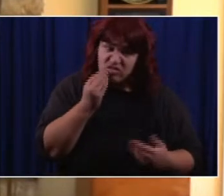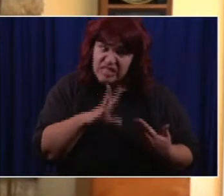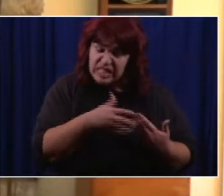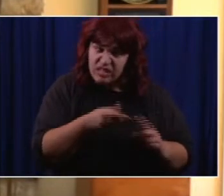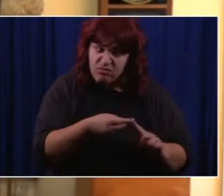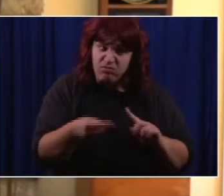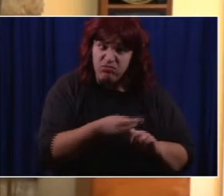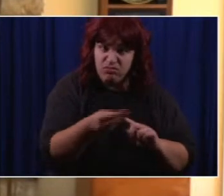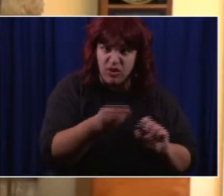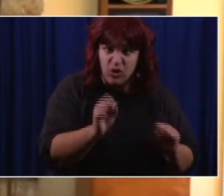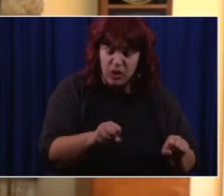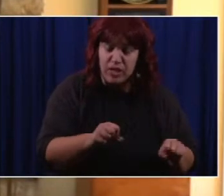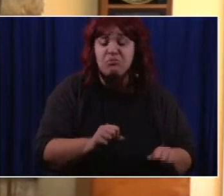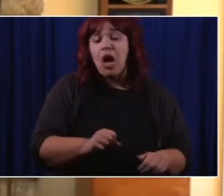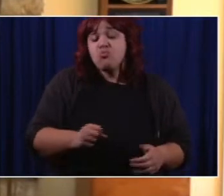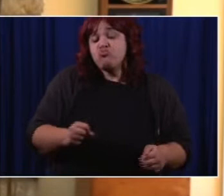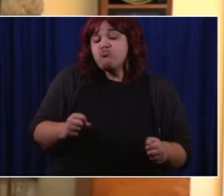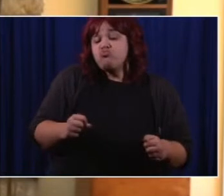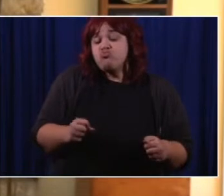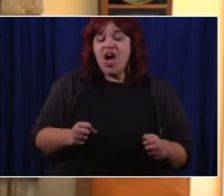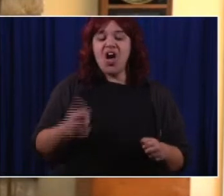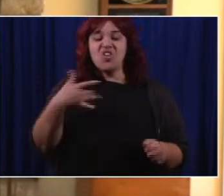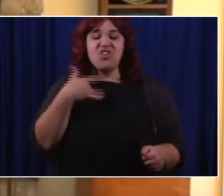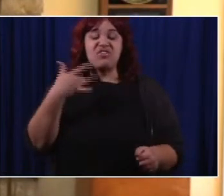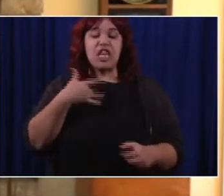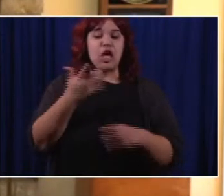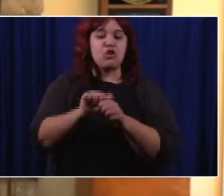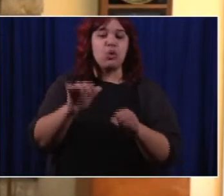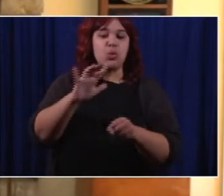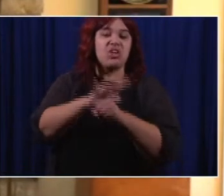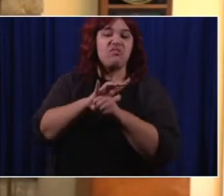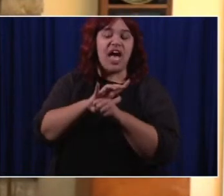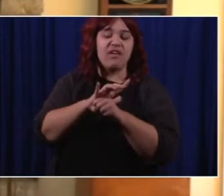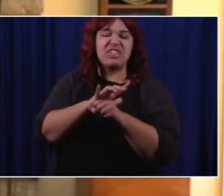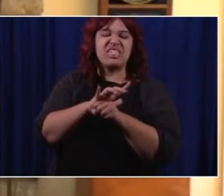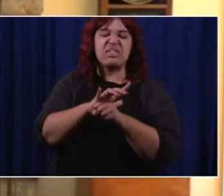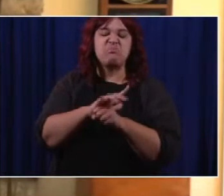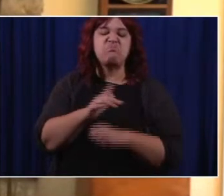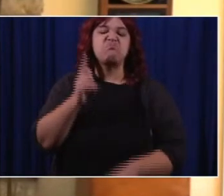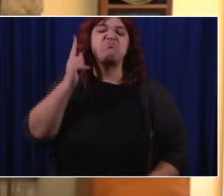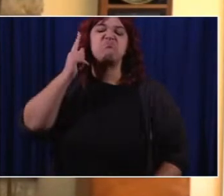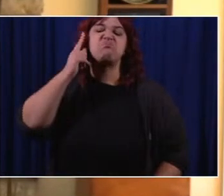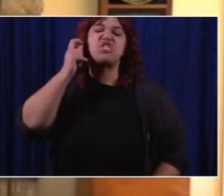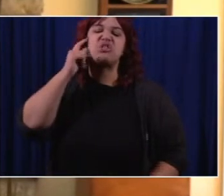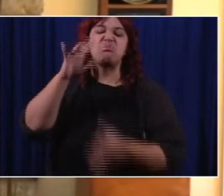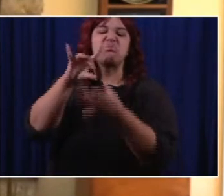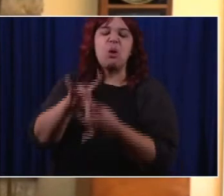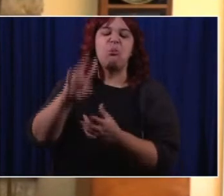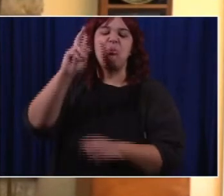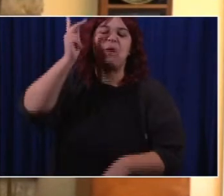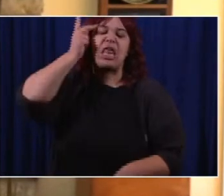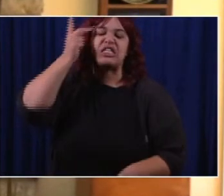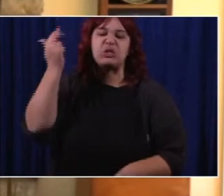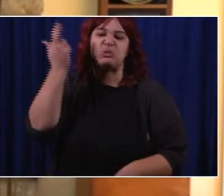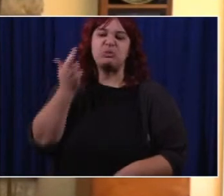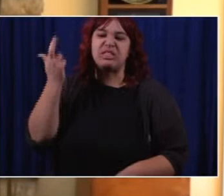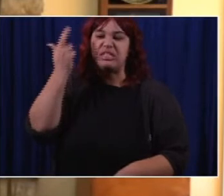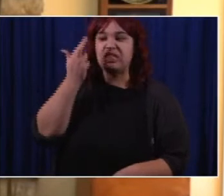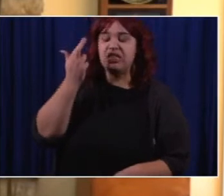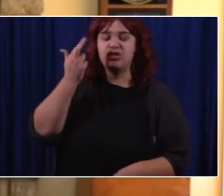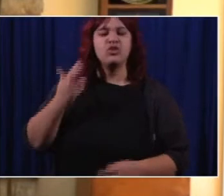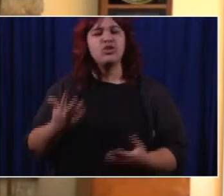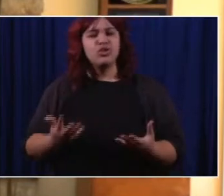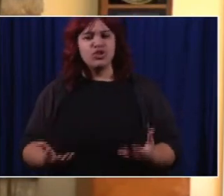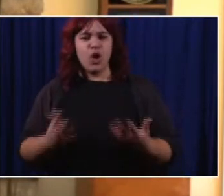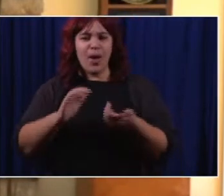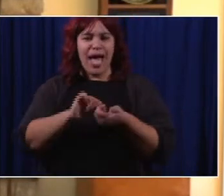can be done to make sure those who should be quarantining due to exposure are actually doing it? Yeah,